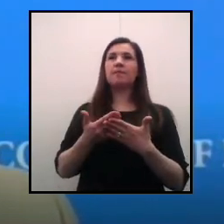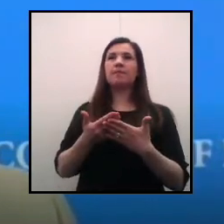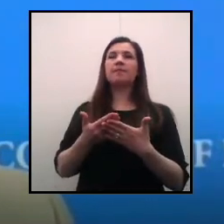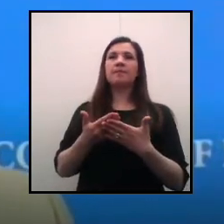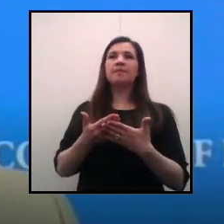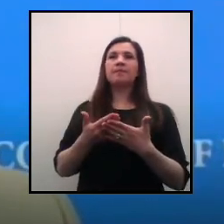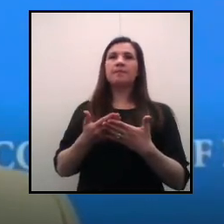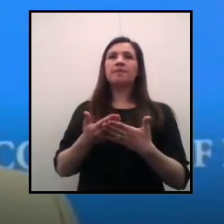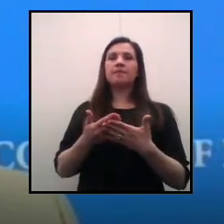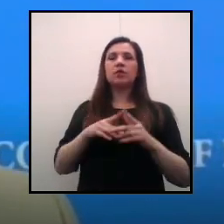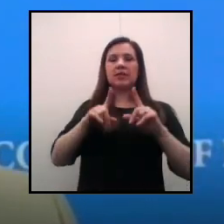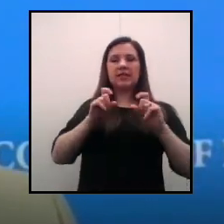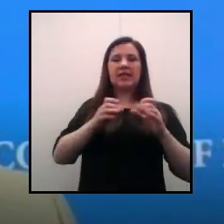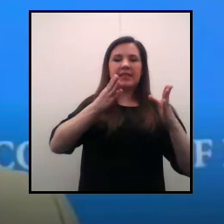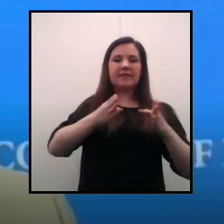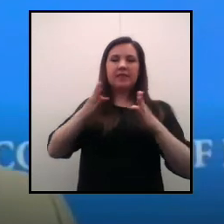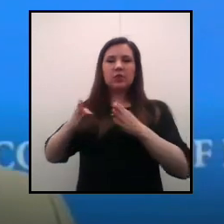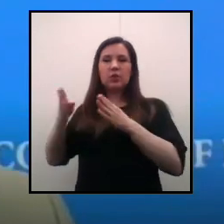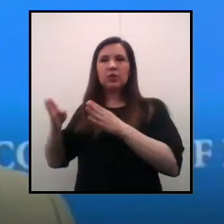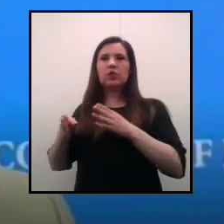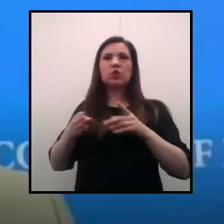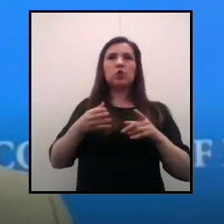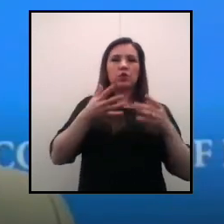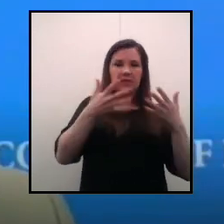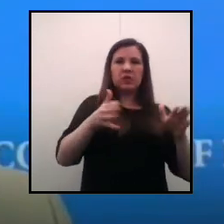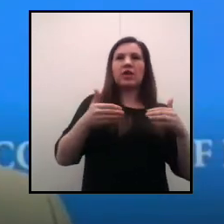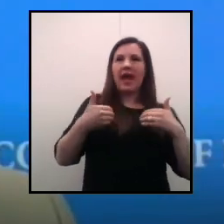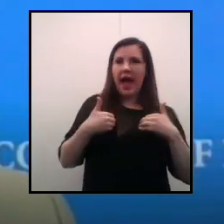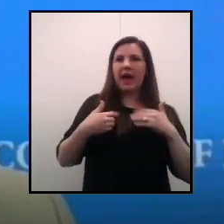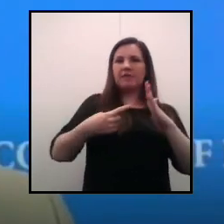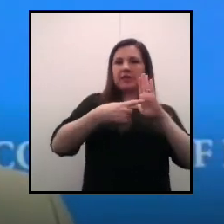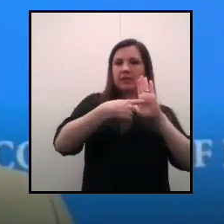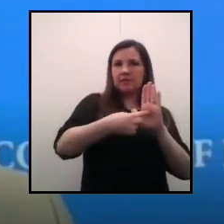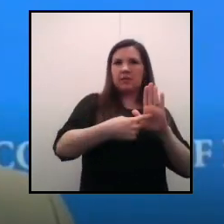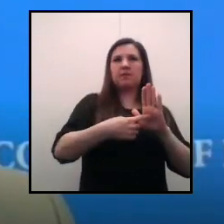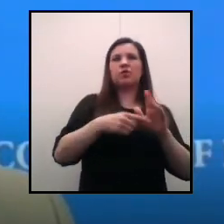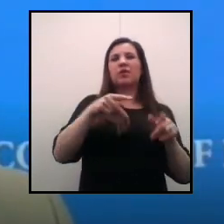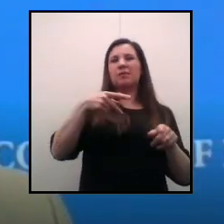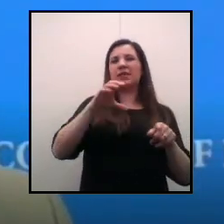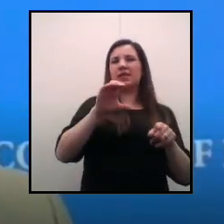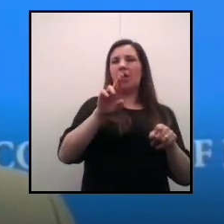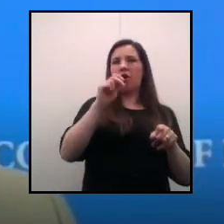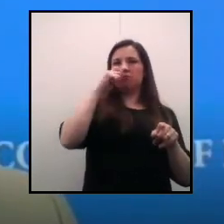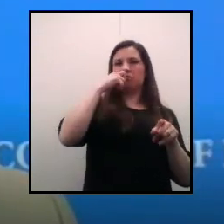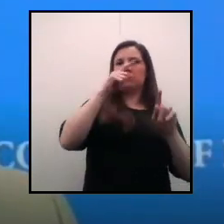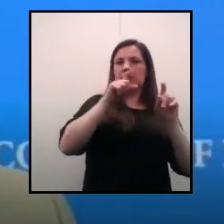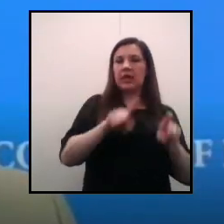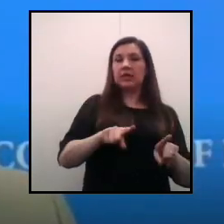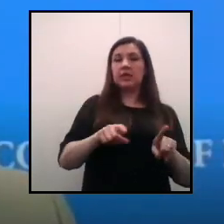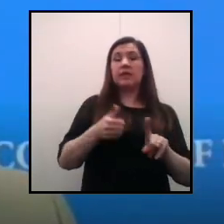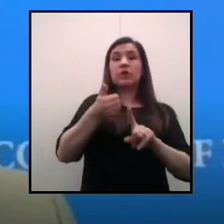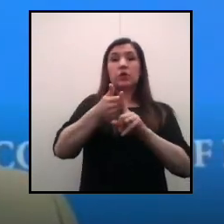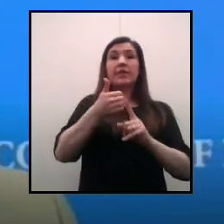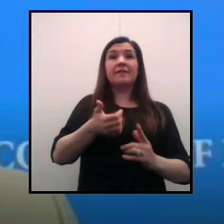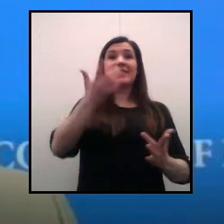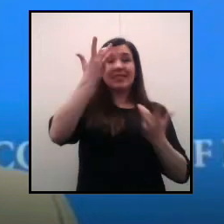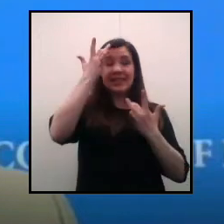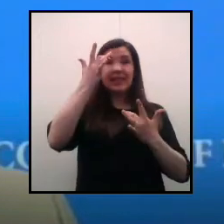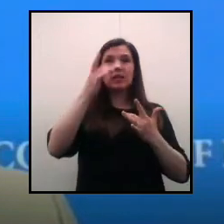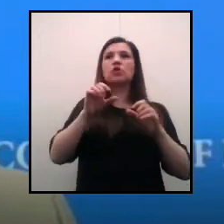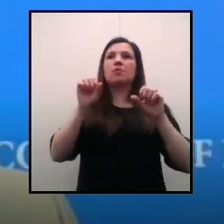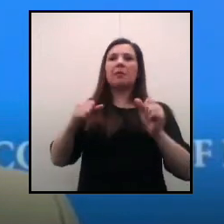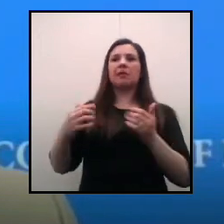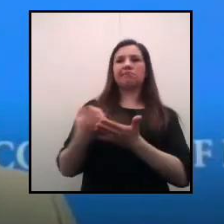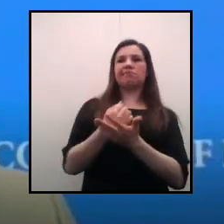to being able to test individuals who are symptomatic with the original test, the PCR test. So if you're sick, you should be able to get a